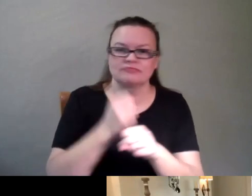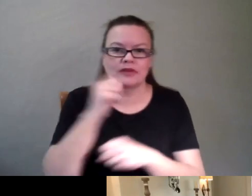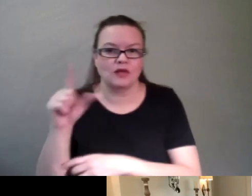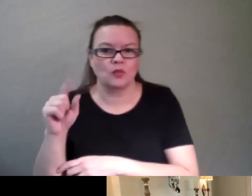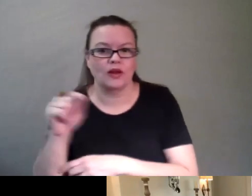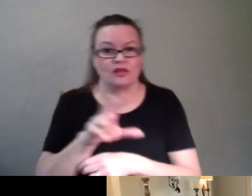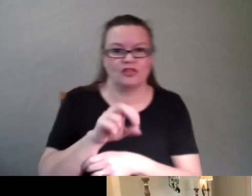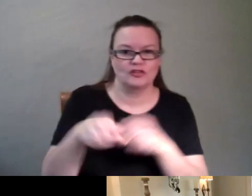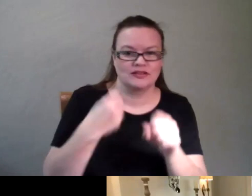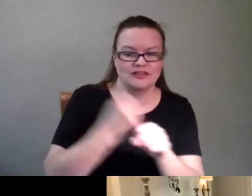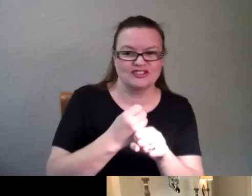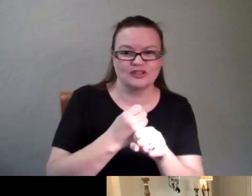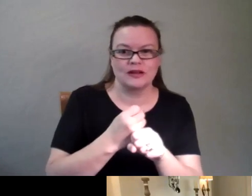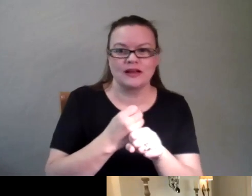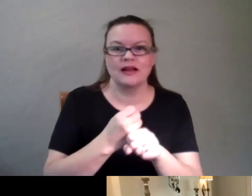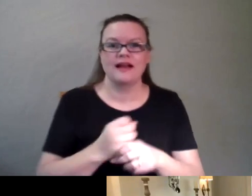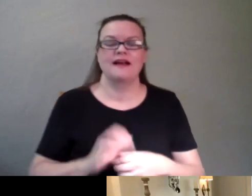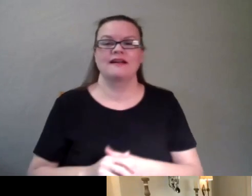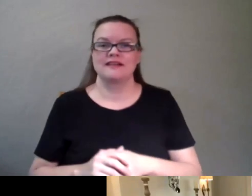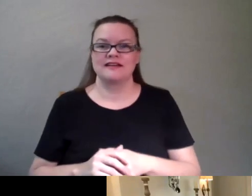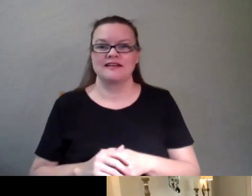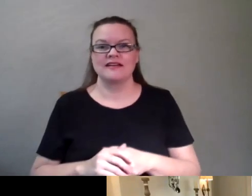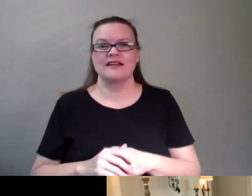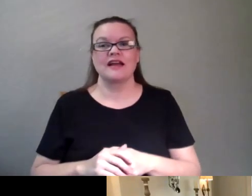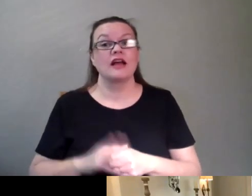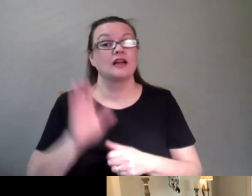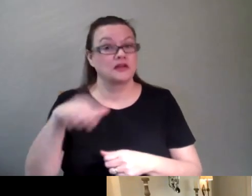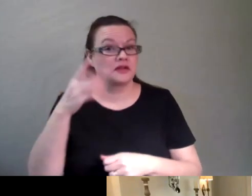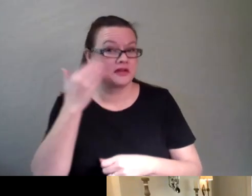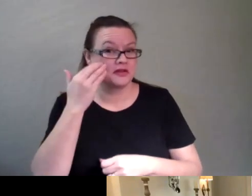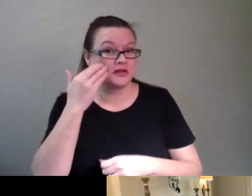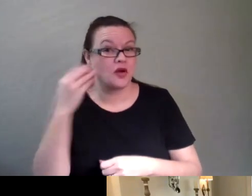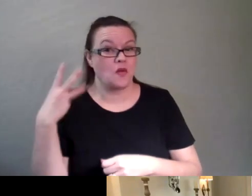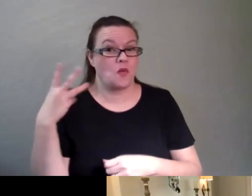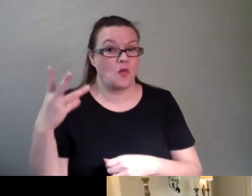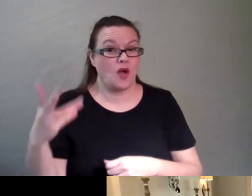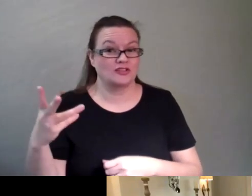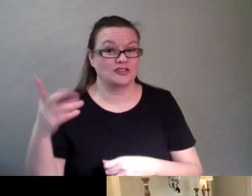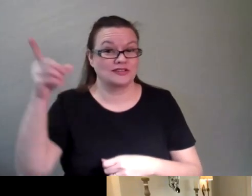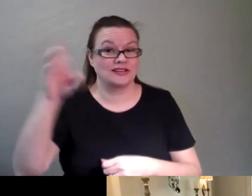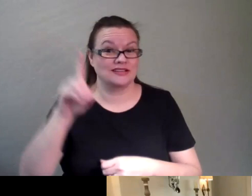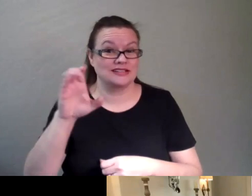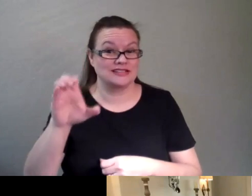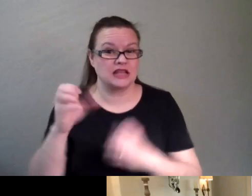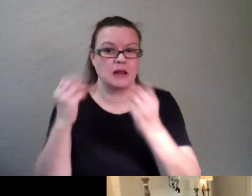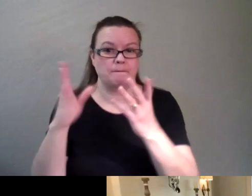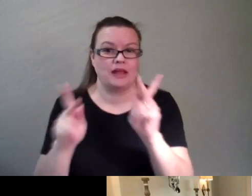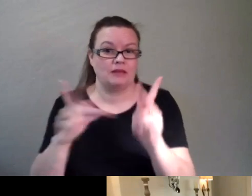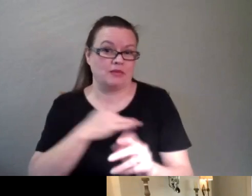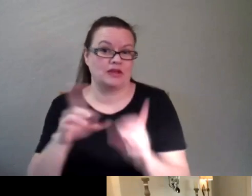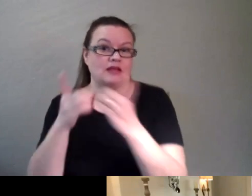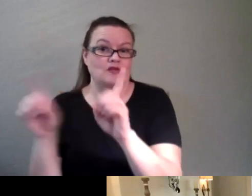we had lasted longer than most Washington marriages, and now we've gone triple that time. So we've certainly gone longer than